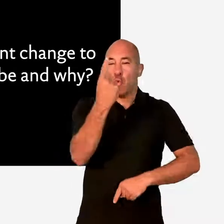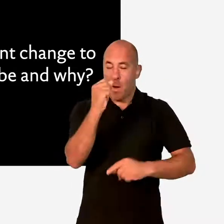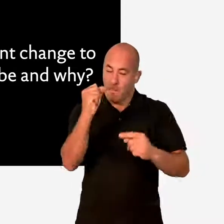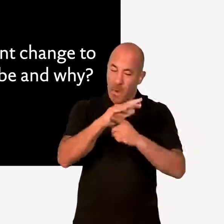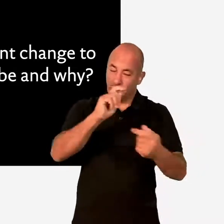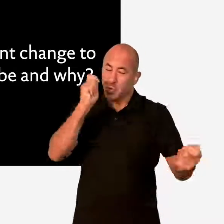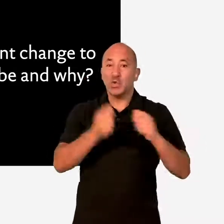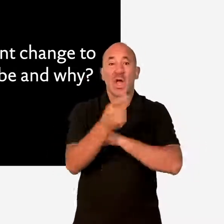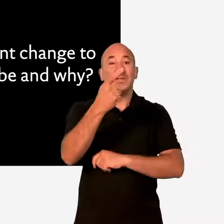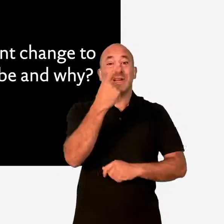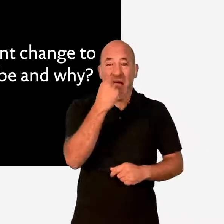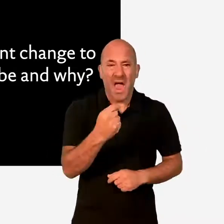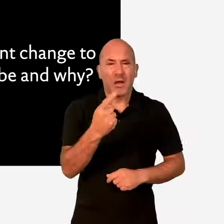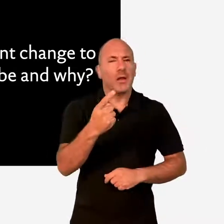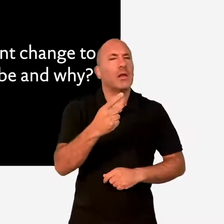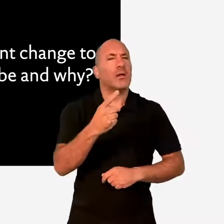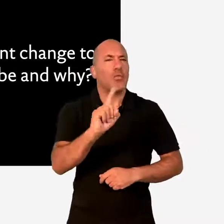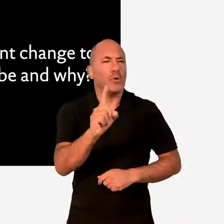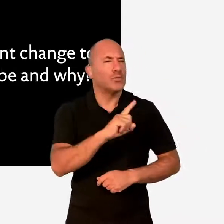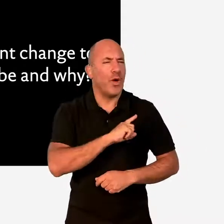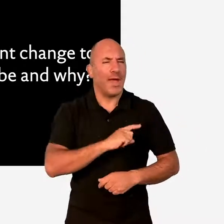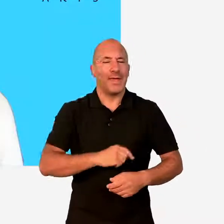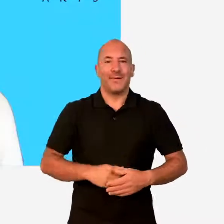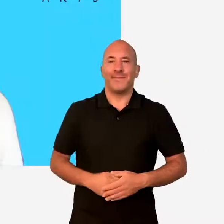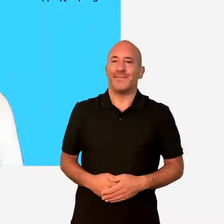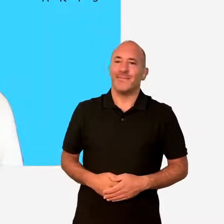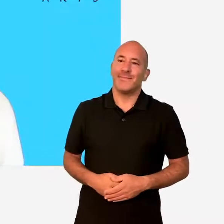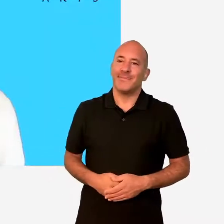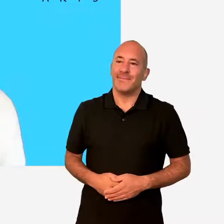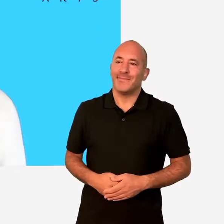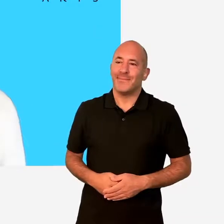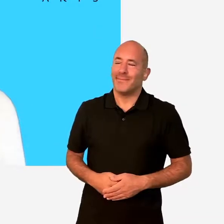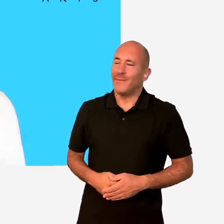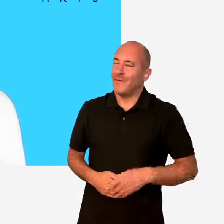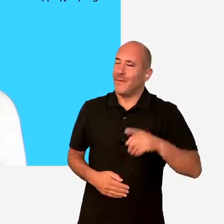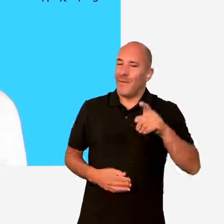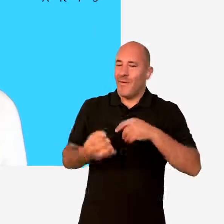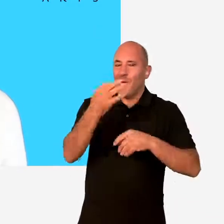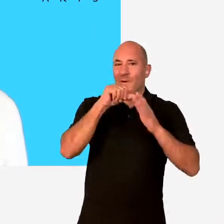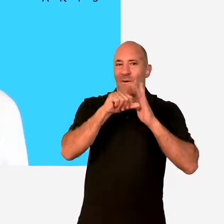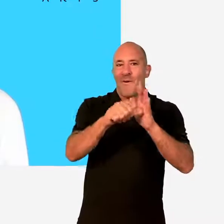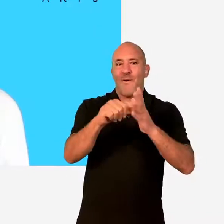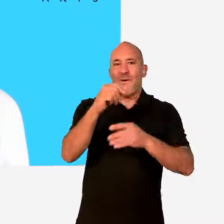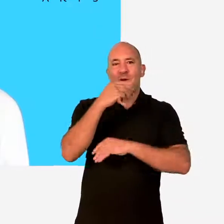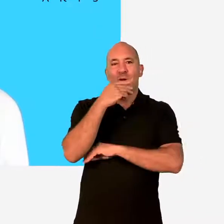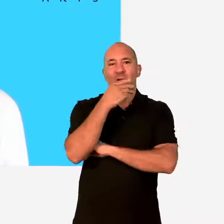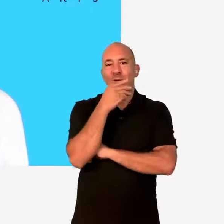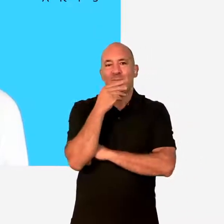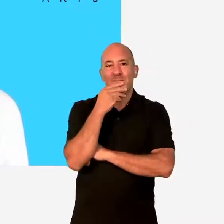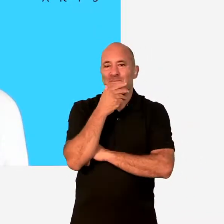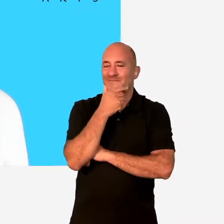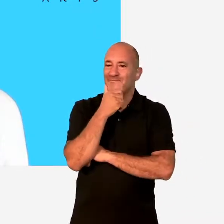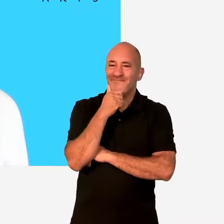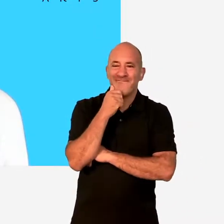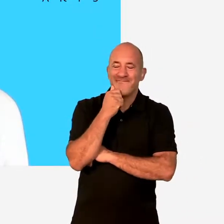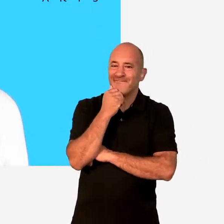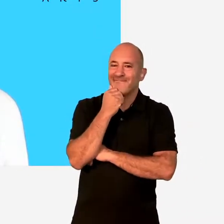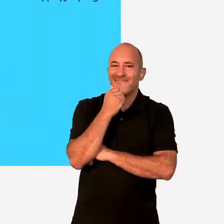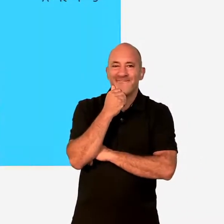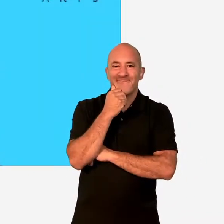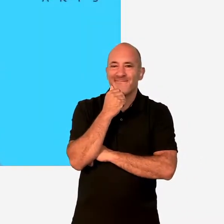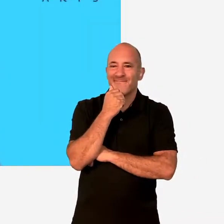cultural spaces, what would it be and why? Man, that's a hard that's a hard question.